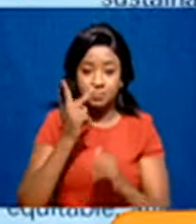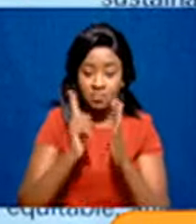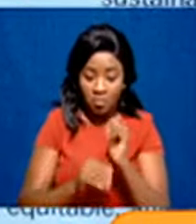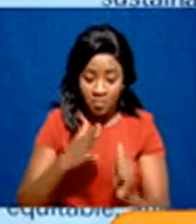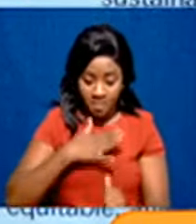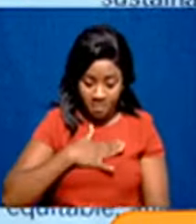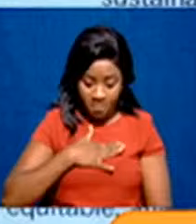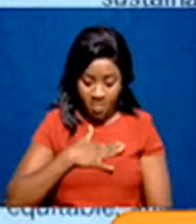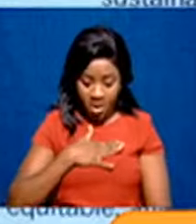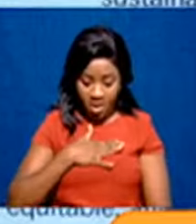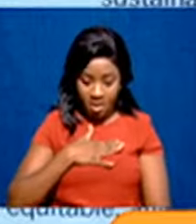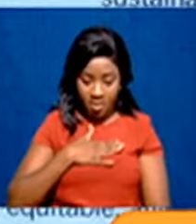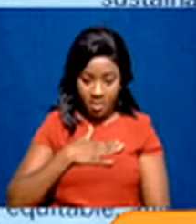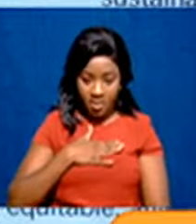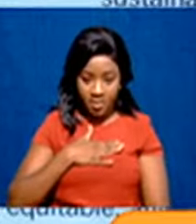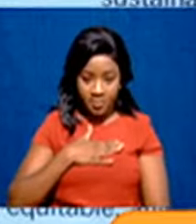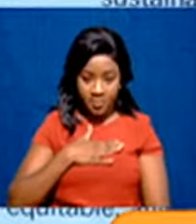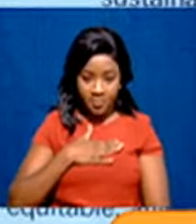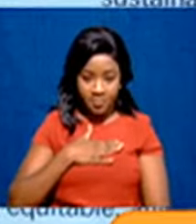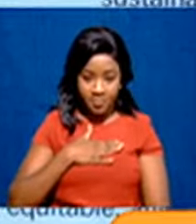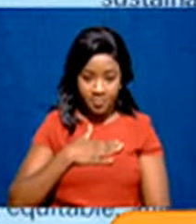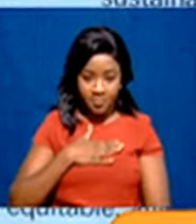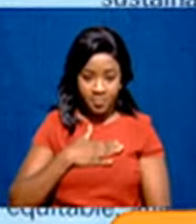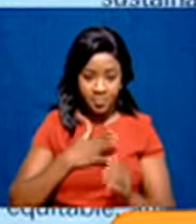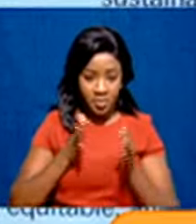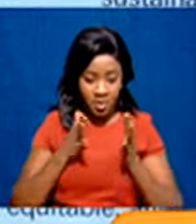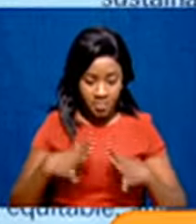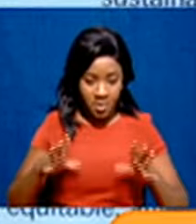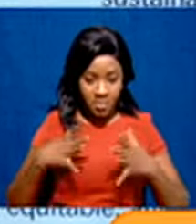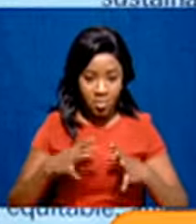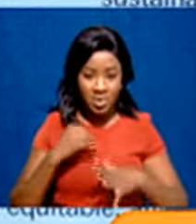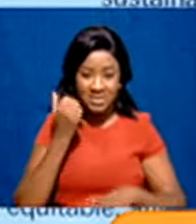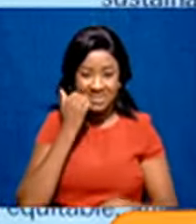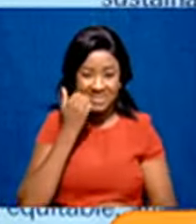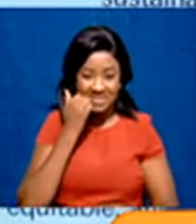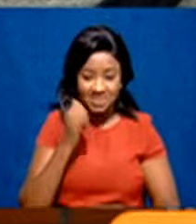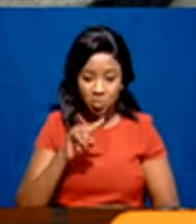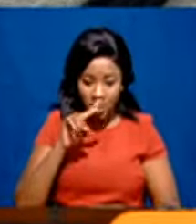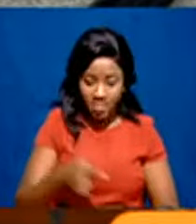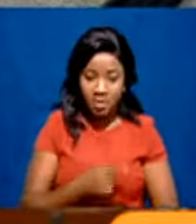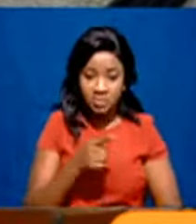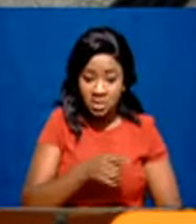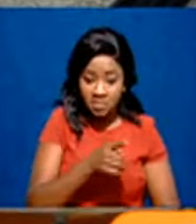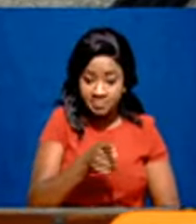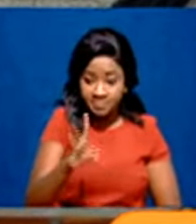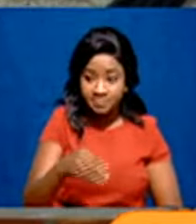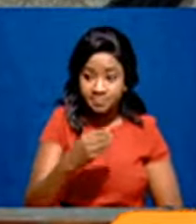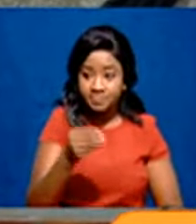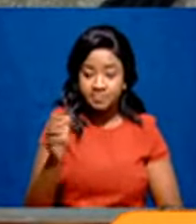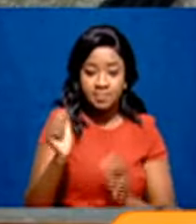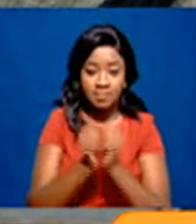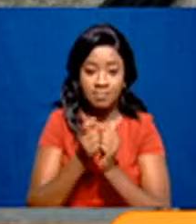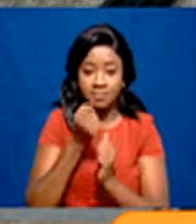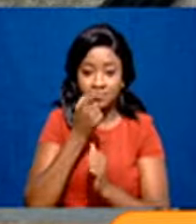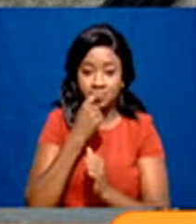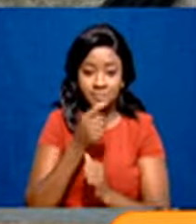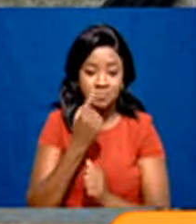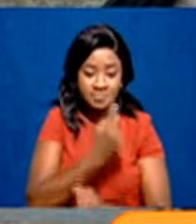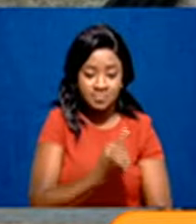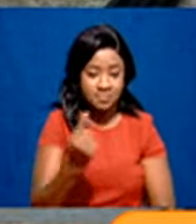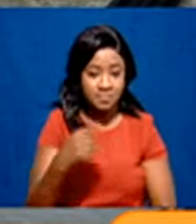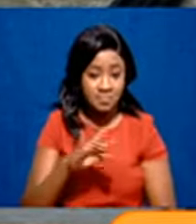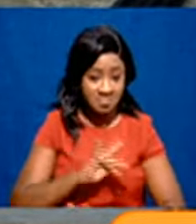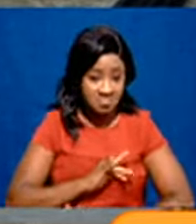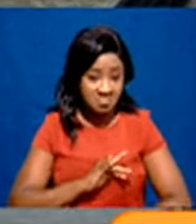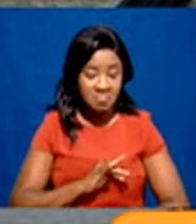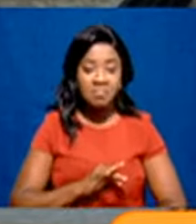1,000 patient justified to be taking 10 drugs each of them? The Ministry of Health emphasized on collaboration with